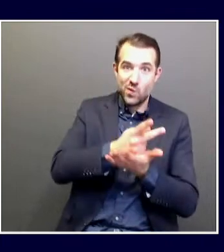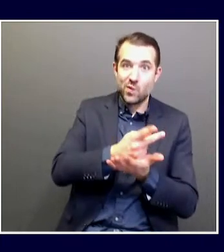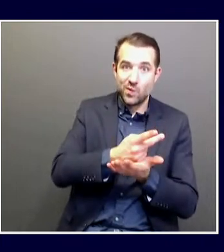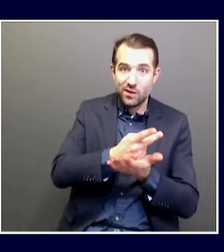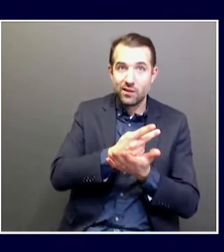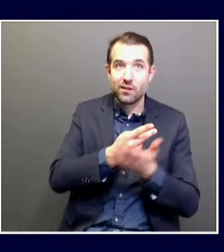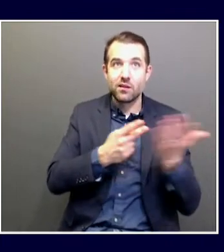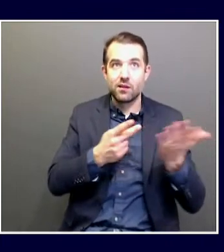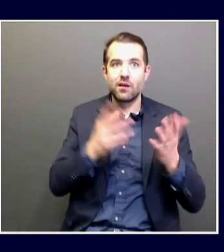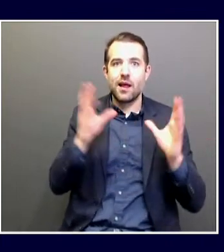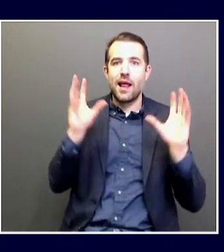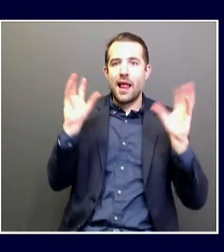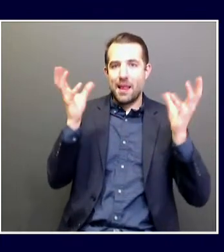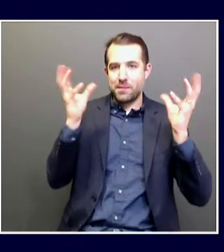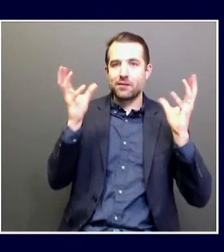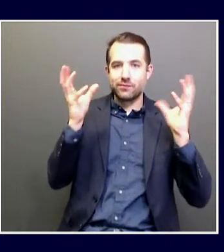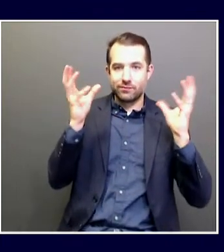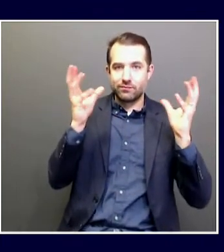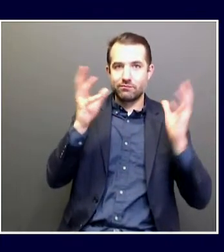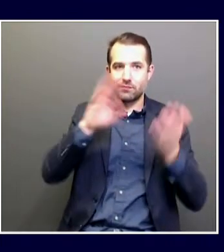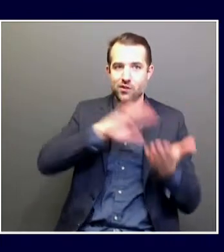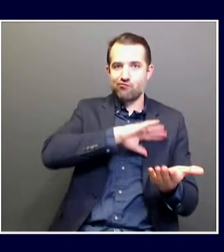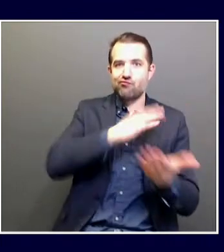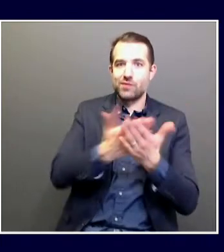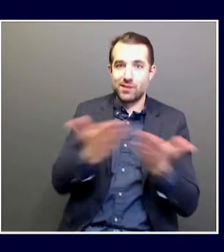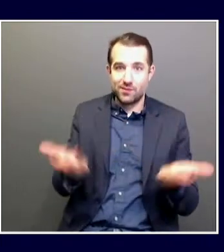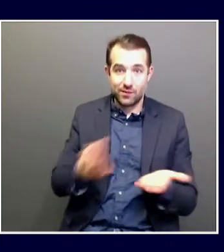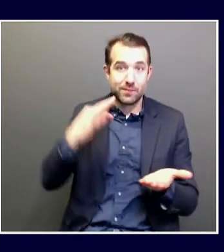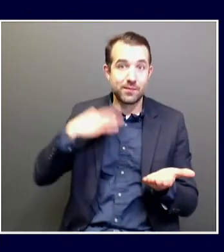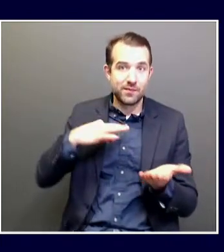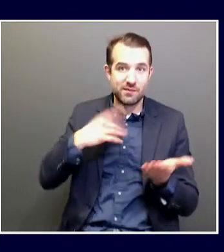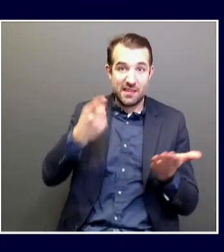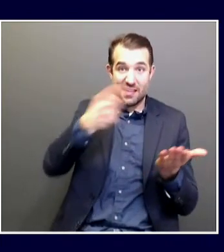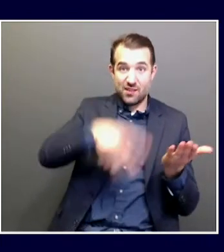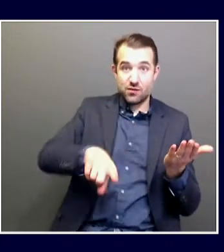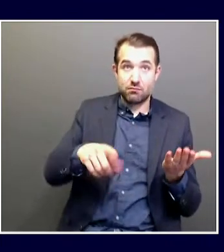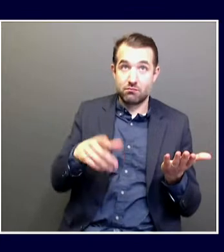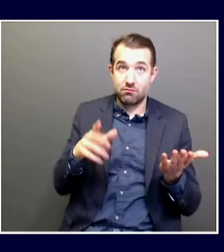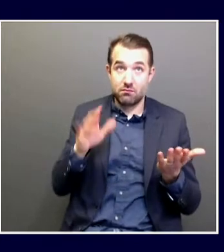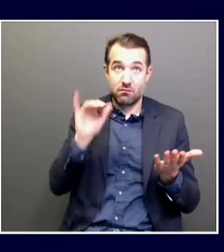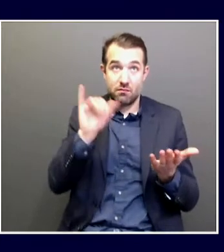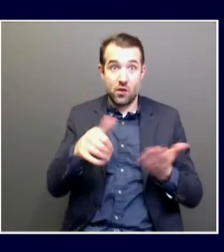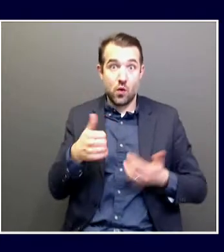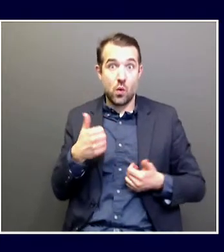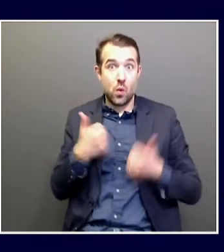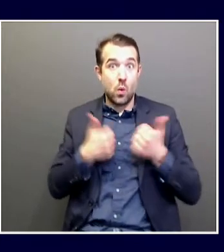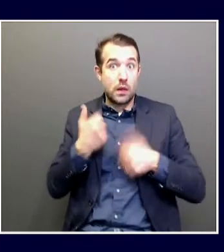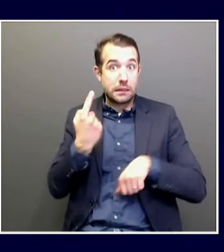crews that will be arriving in Maine next week. What they will do is help transport